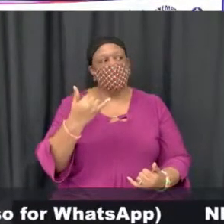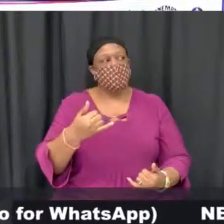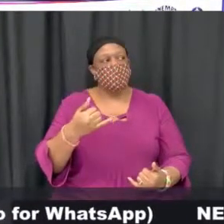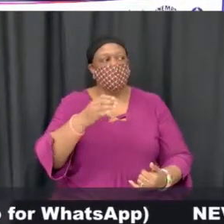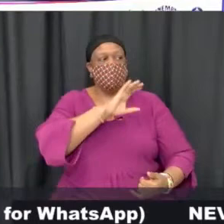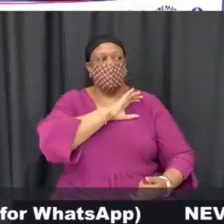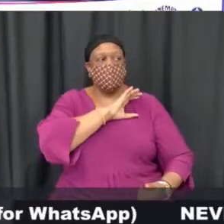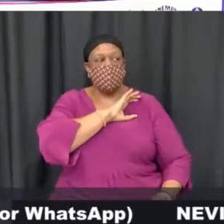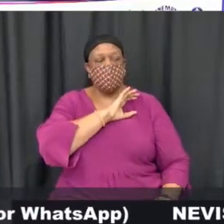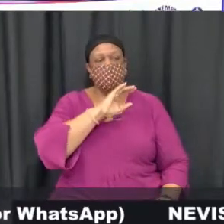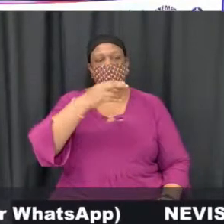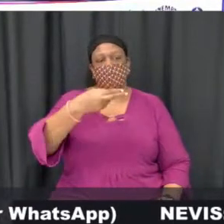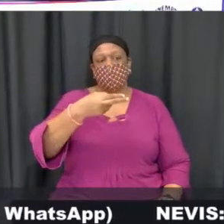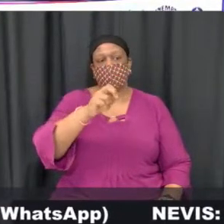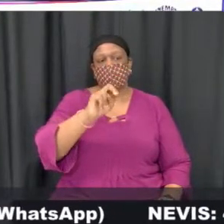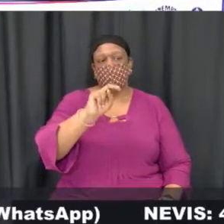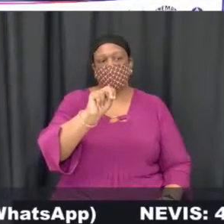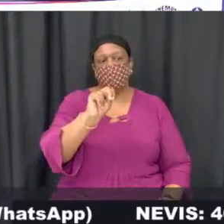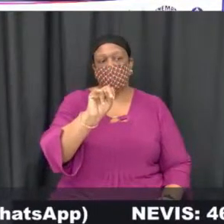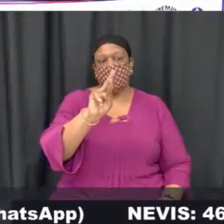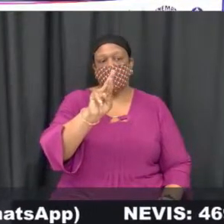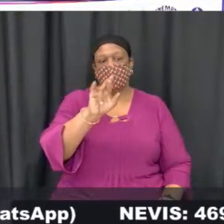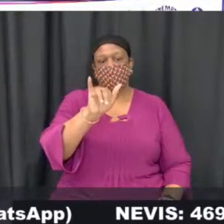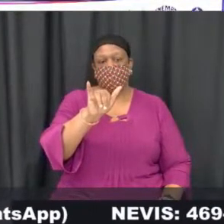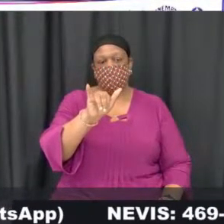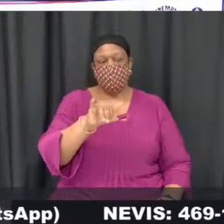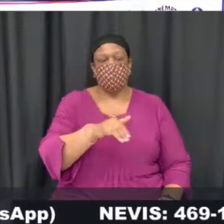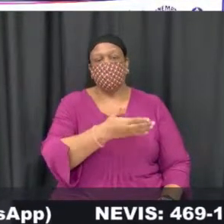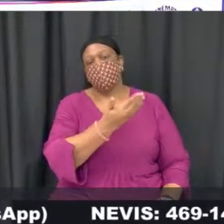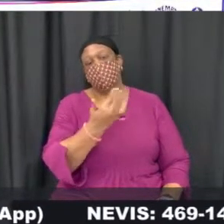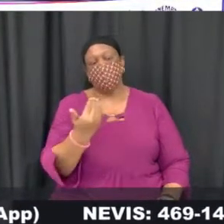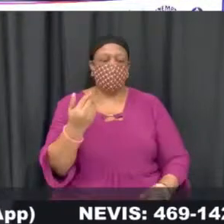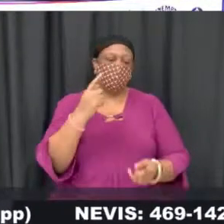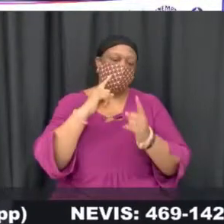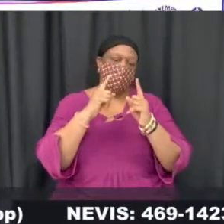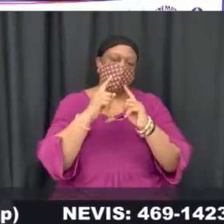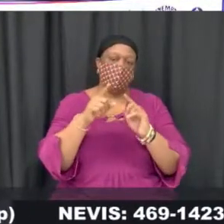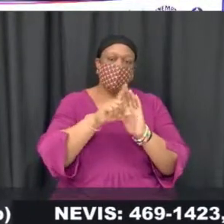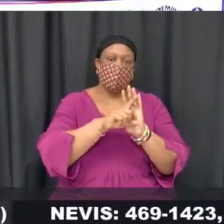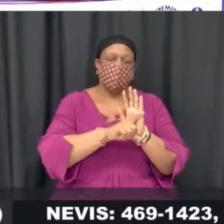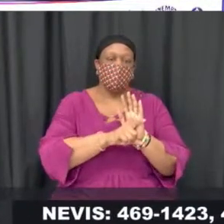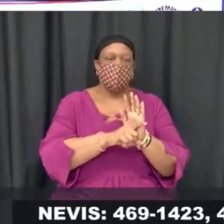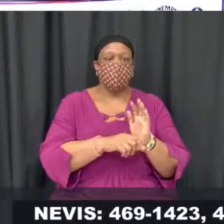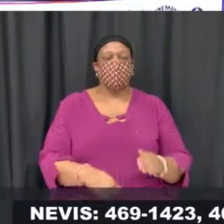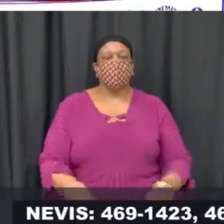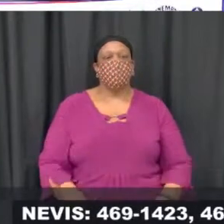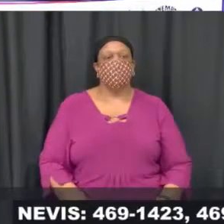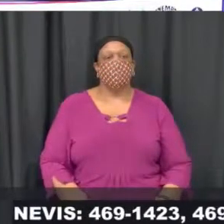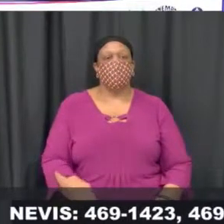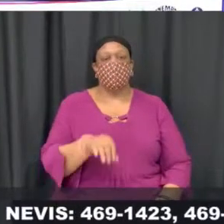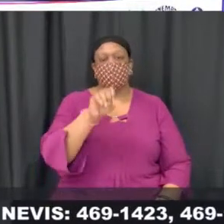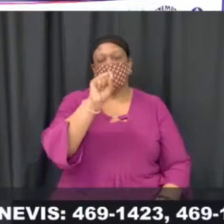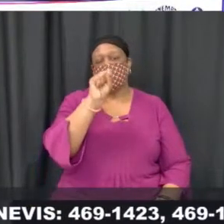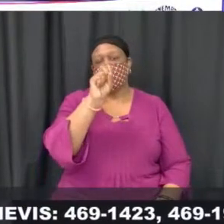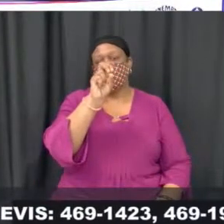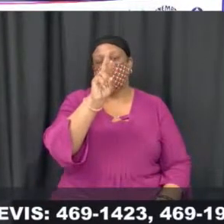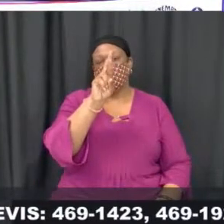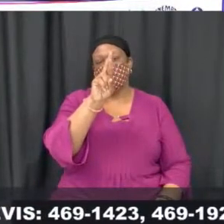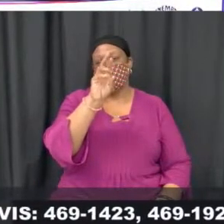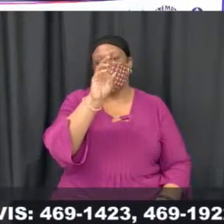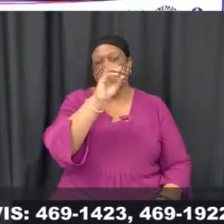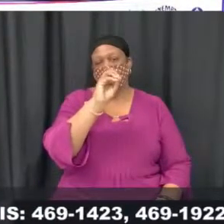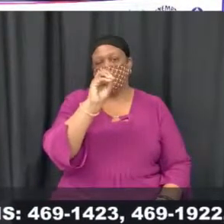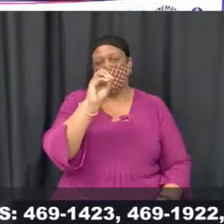National COVID-19 Task Force, to bring us the latest update with respect to